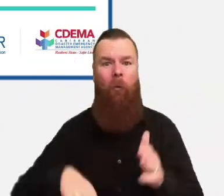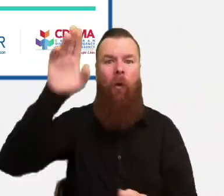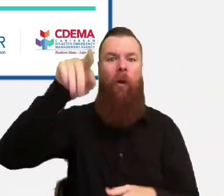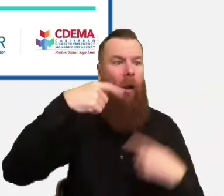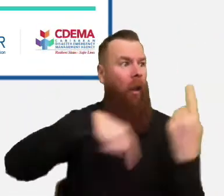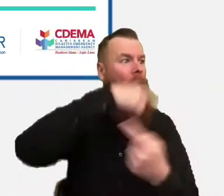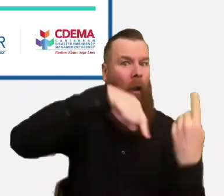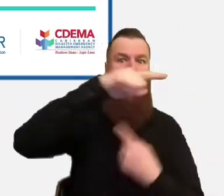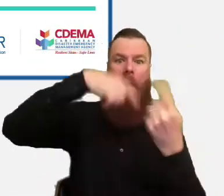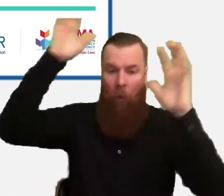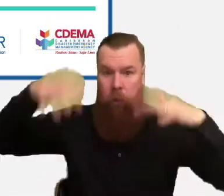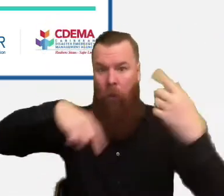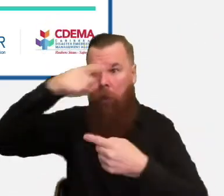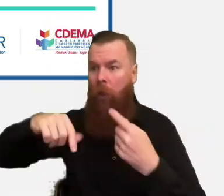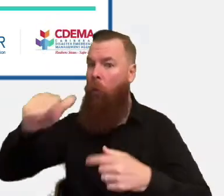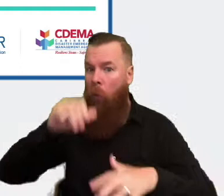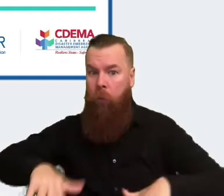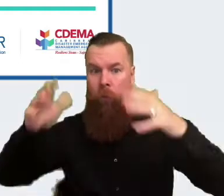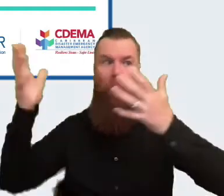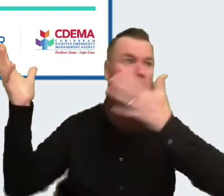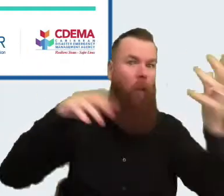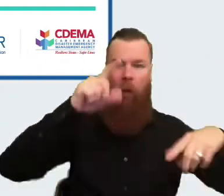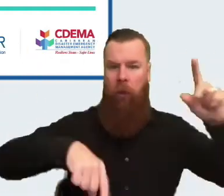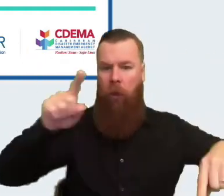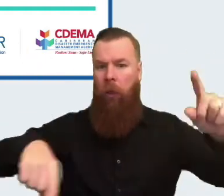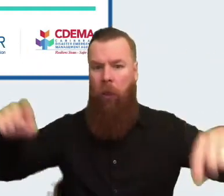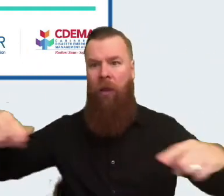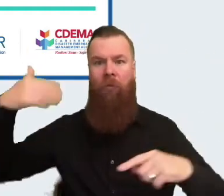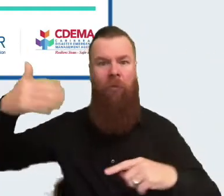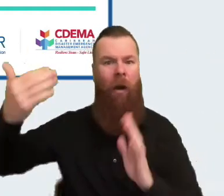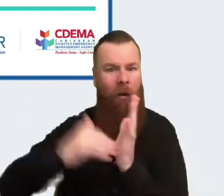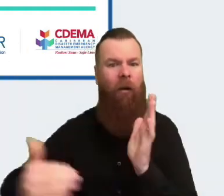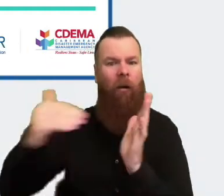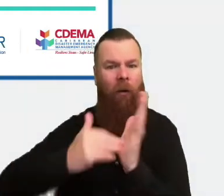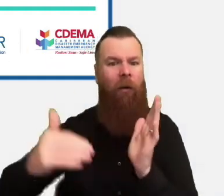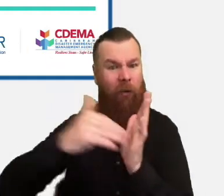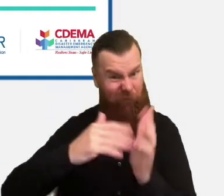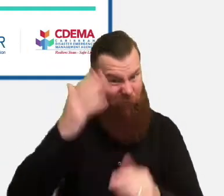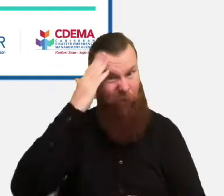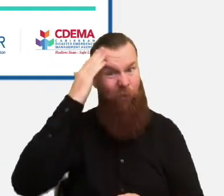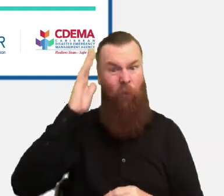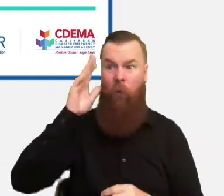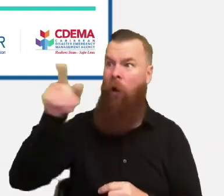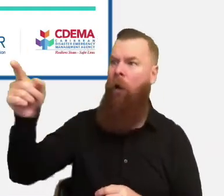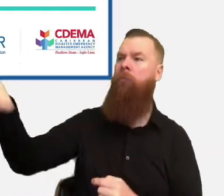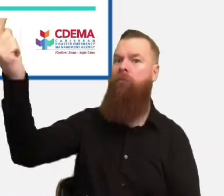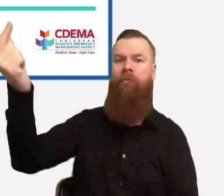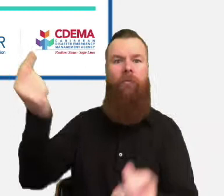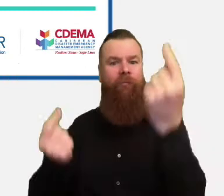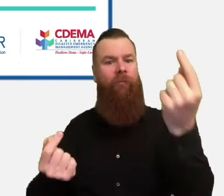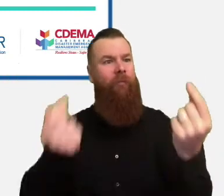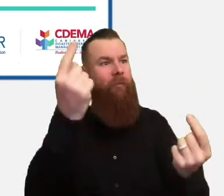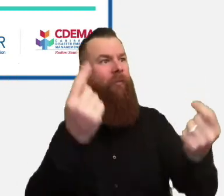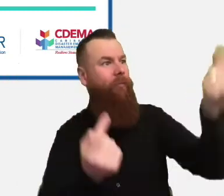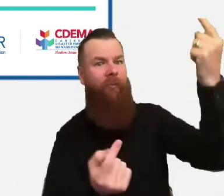that we can now more accurately predict than before. We also see that there's a need to multiply